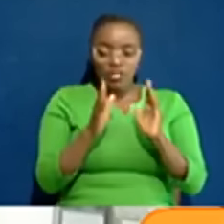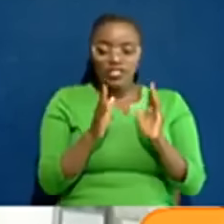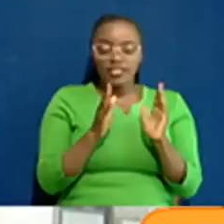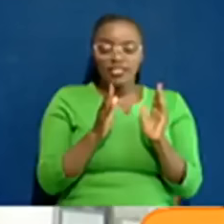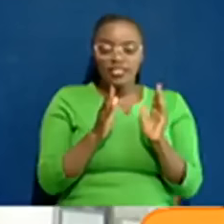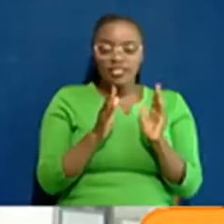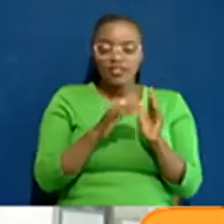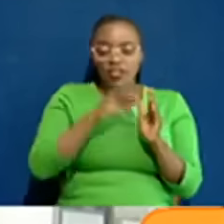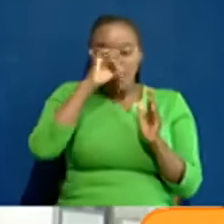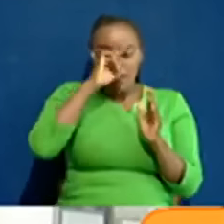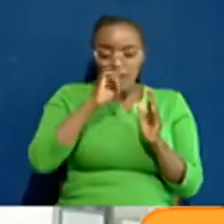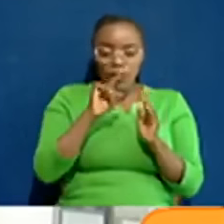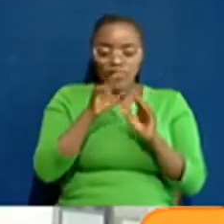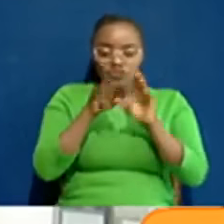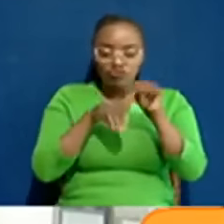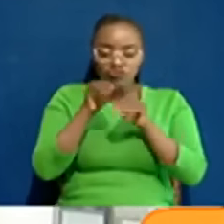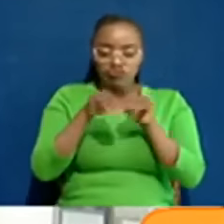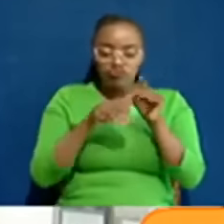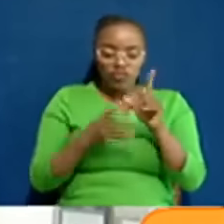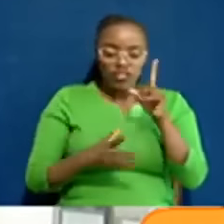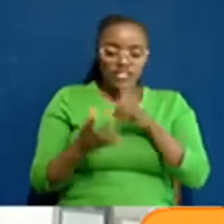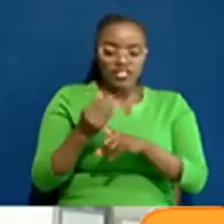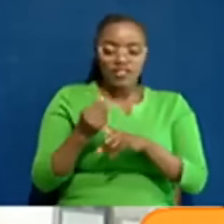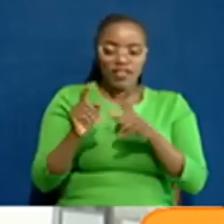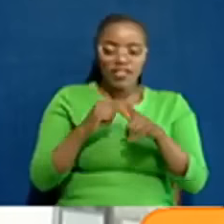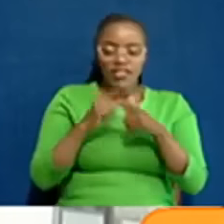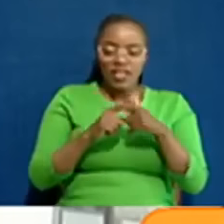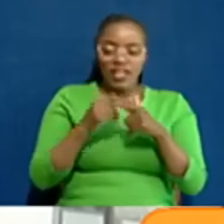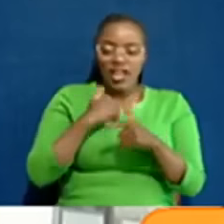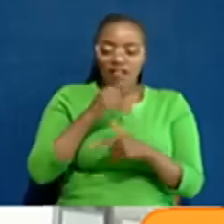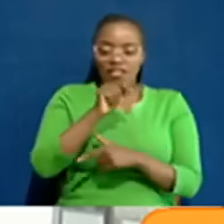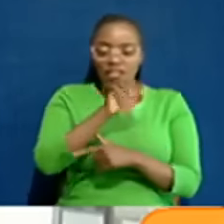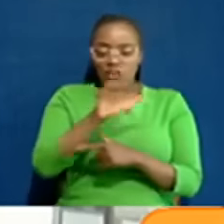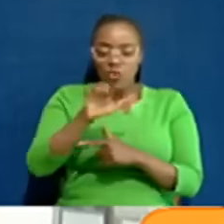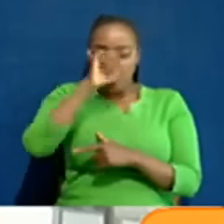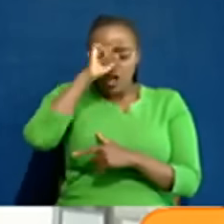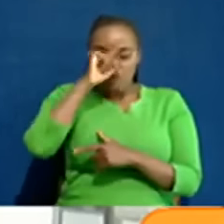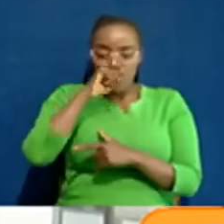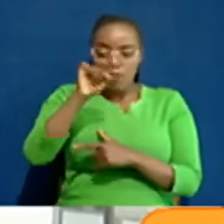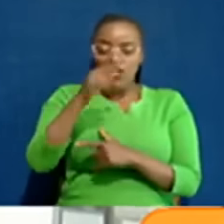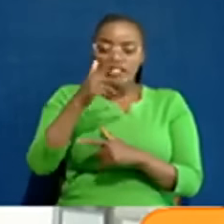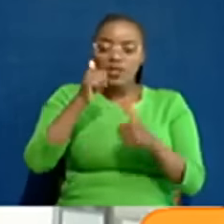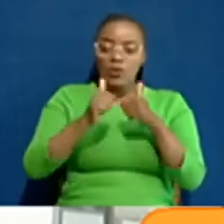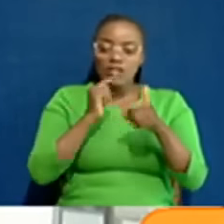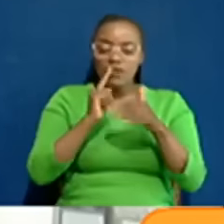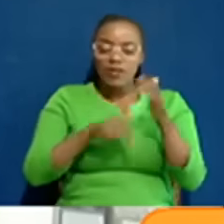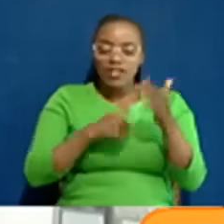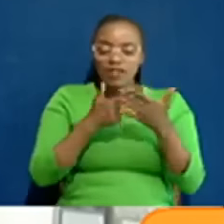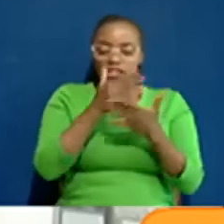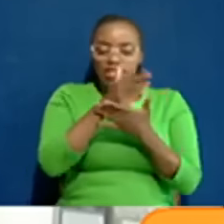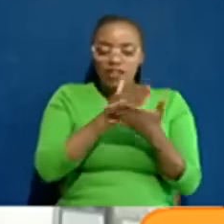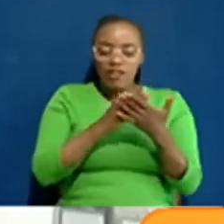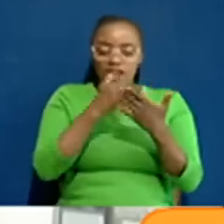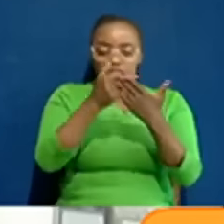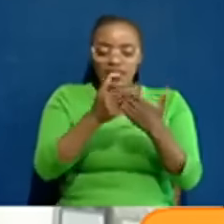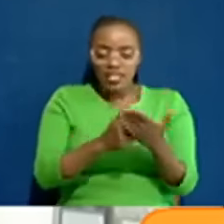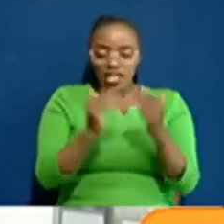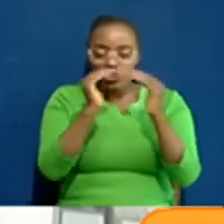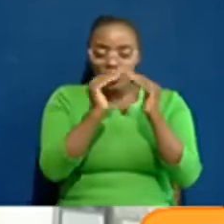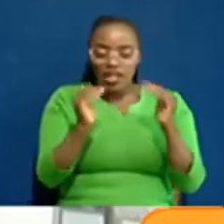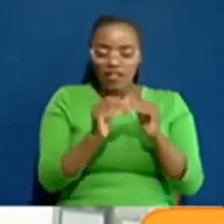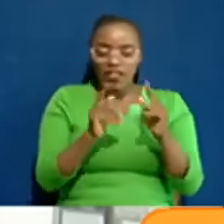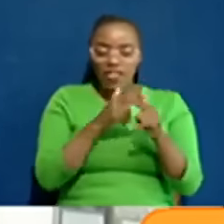if a policy it is crafting is realized. The toll road policy, which KENHA says is currently at discussion level, will